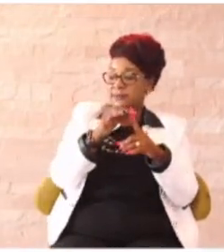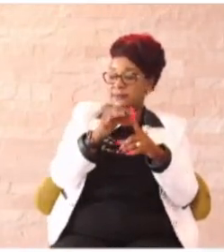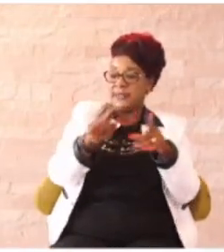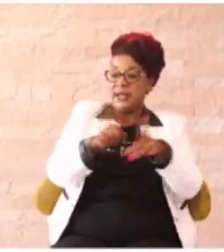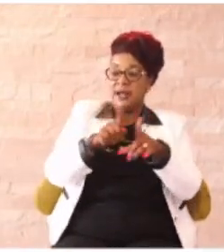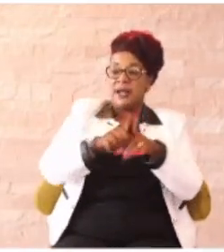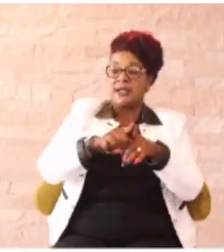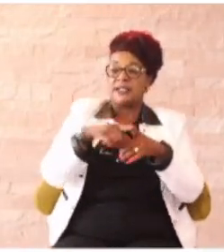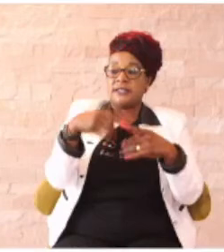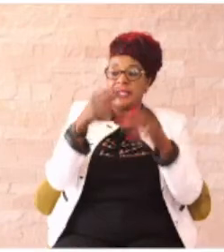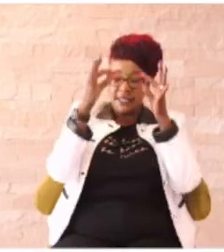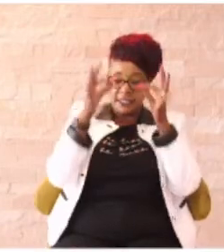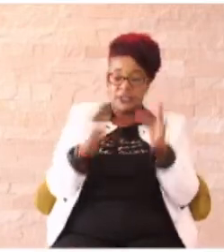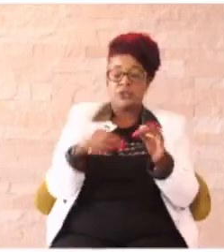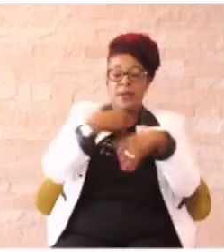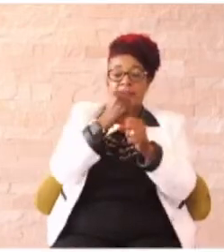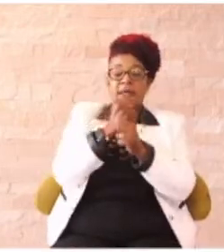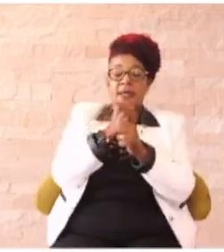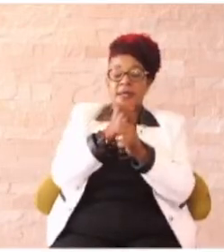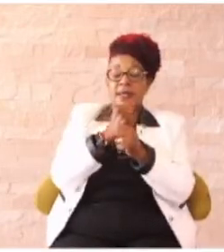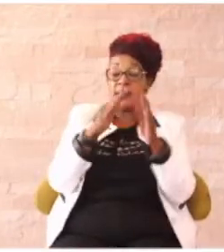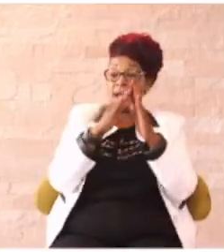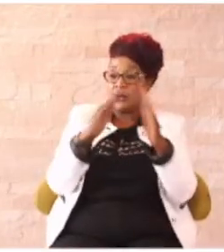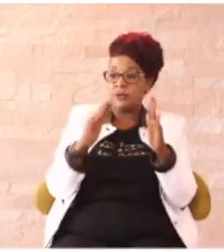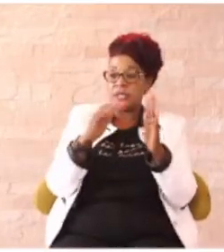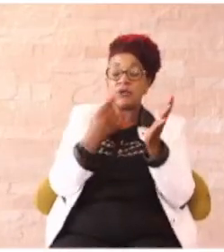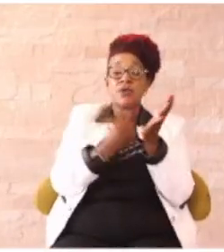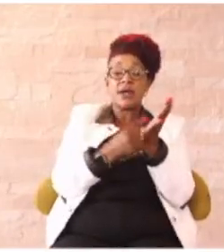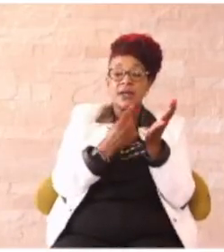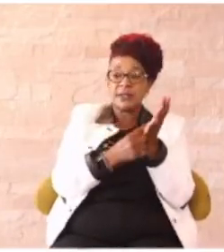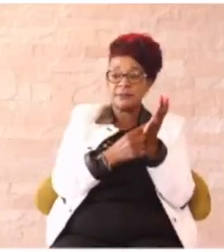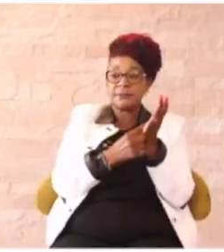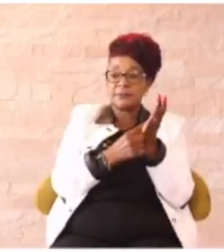to decision-making at household level. In Uganda, in